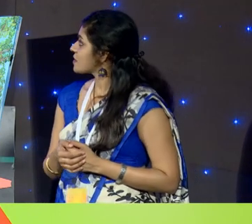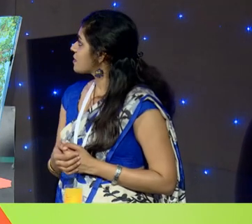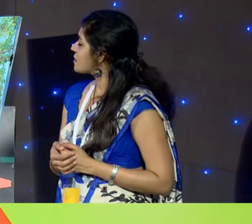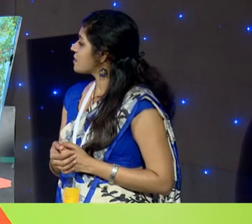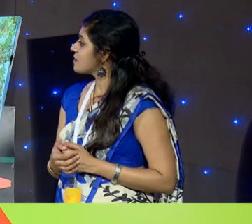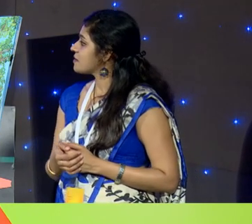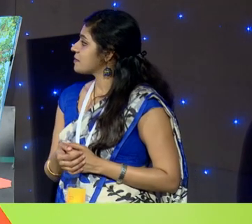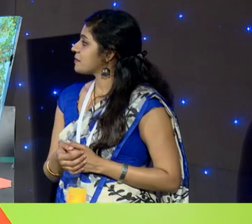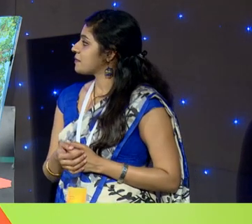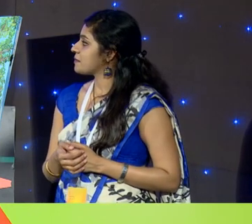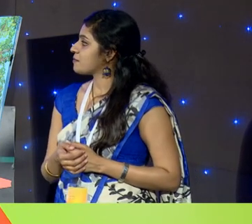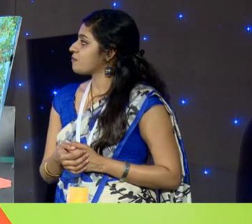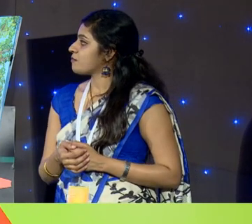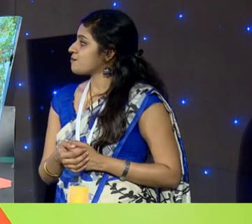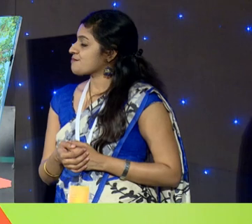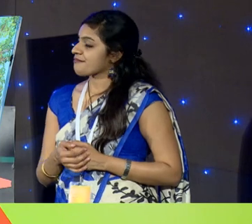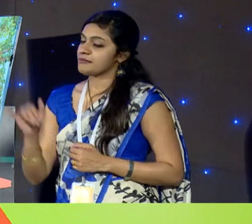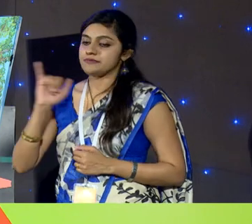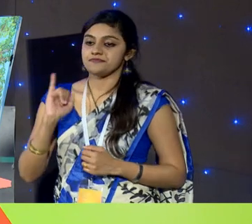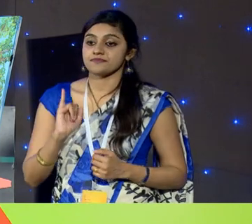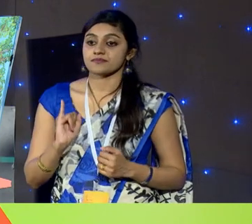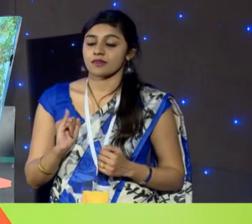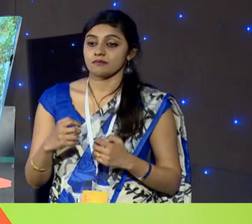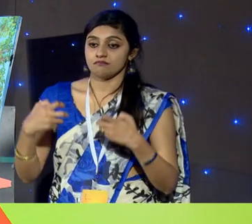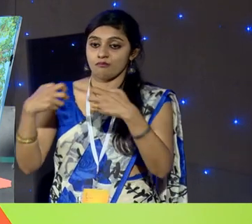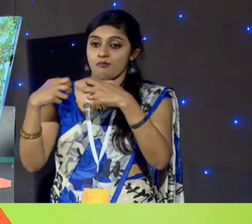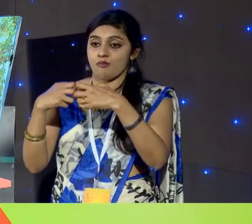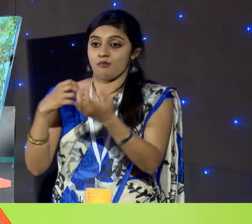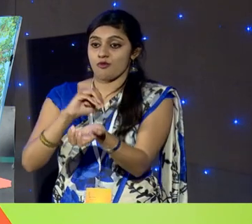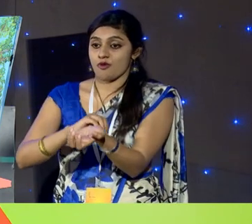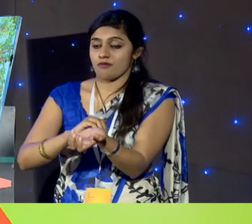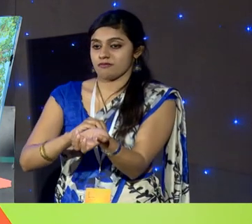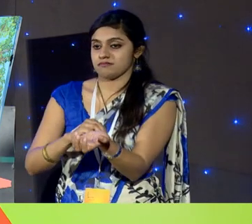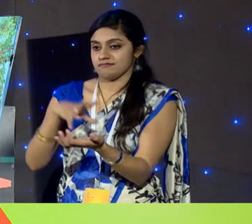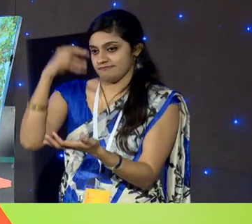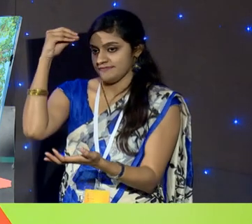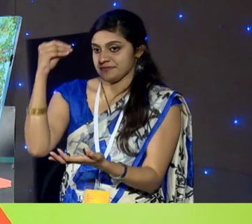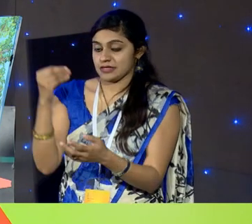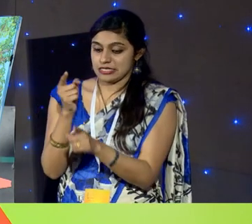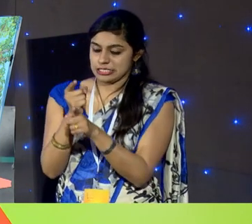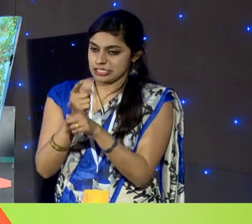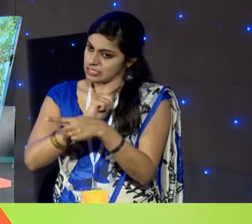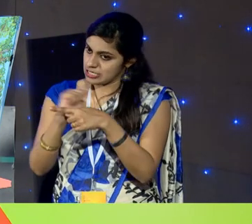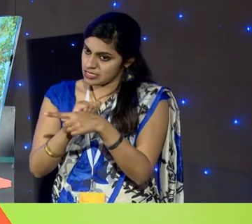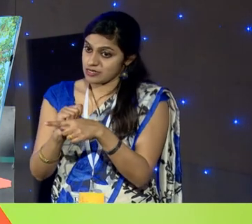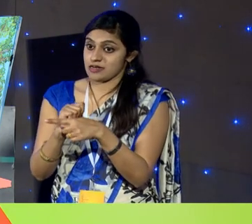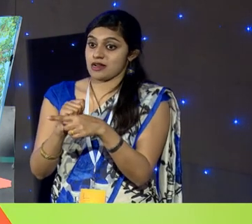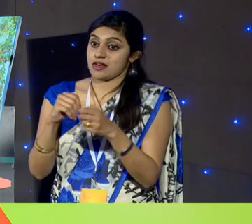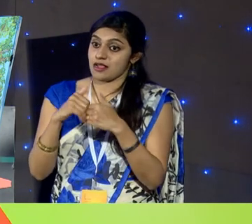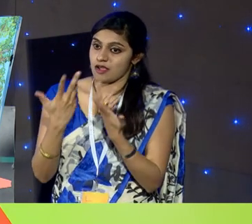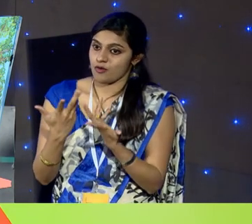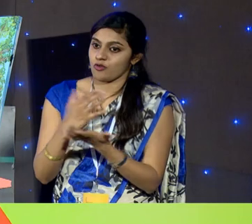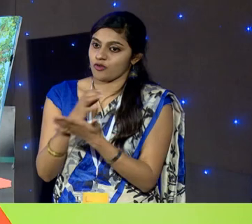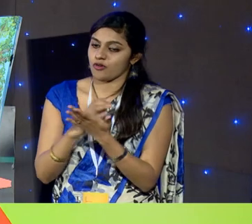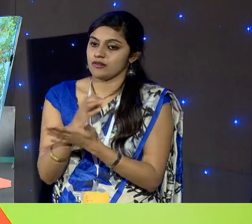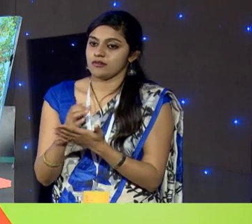course of physiotherapy recognized by University of Delhi, teachers training courses in special education,